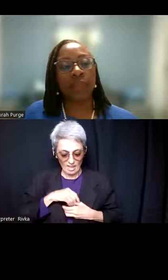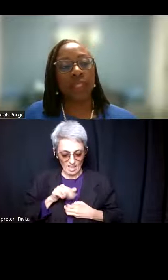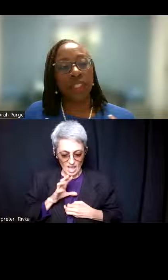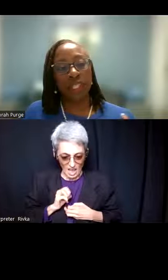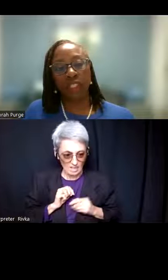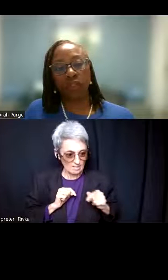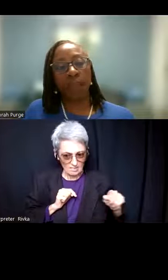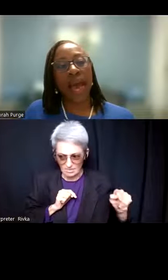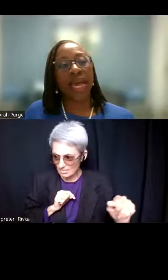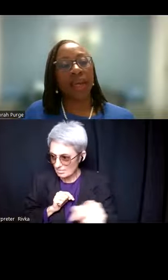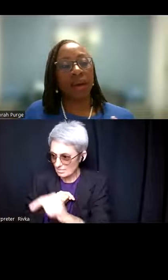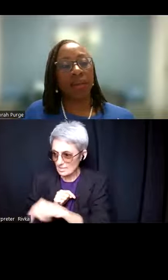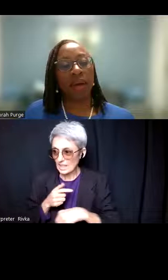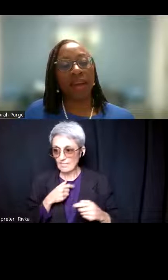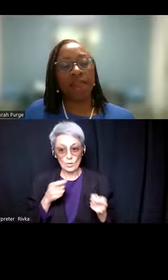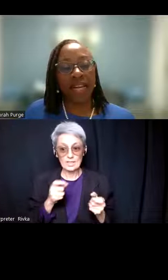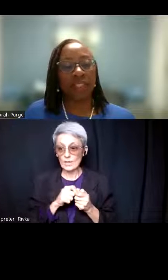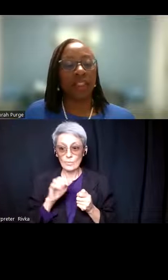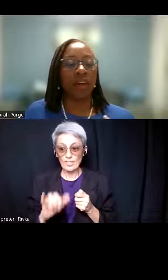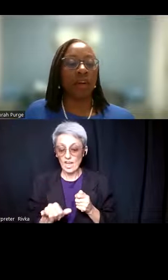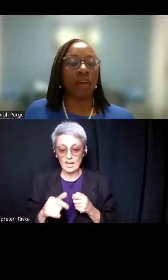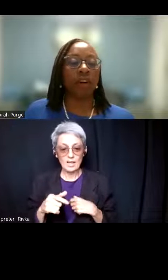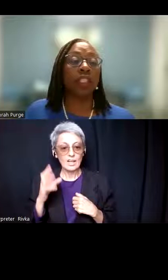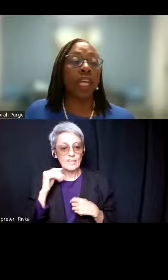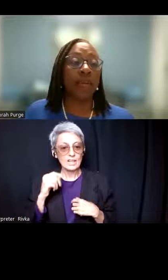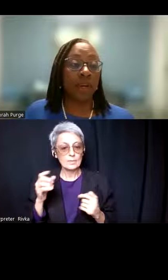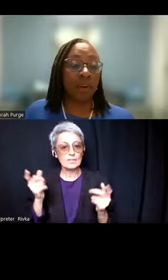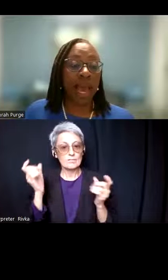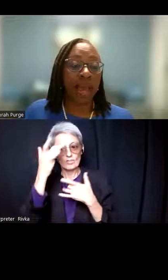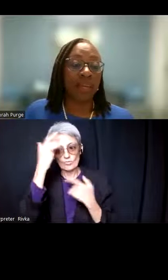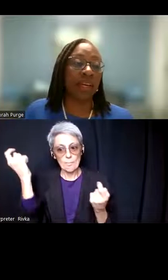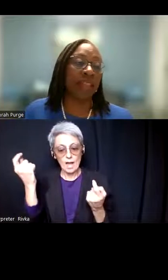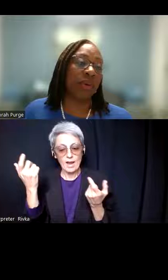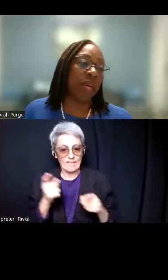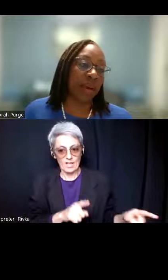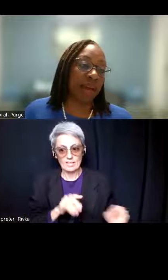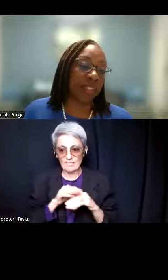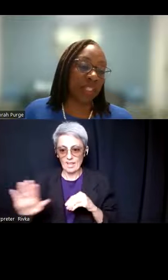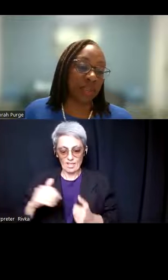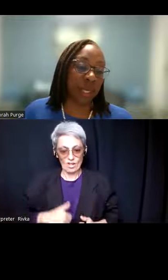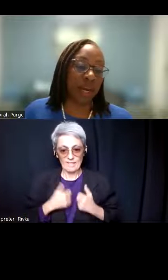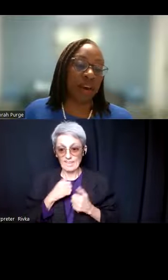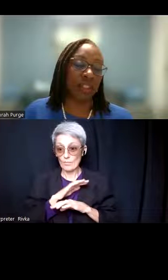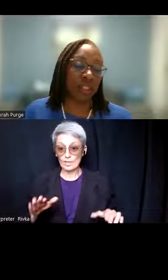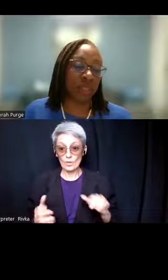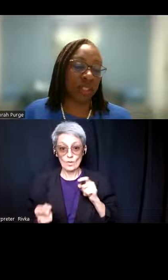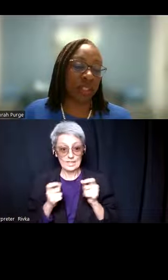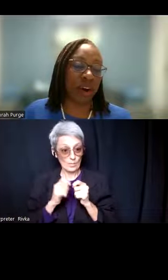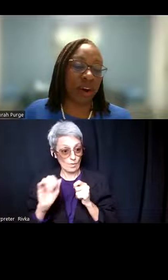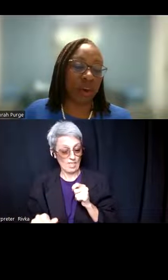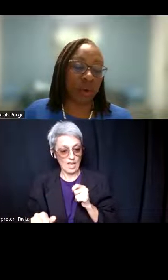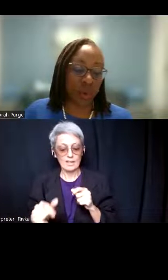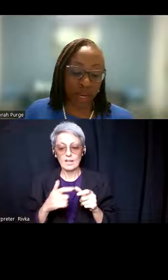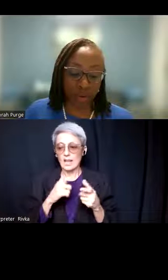they're experiencing these traumatic events that are shaping their lives, then we don't have children and students